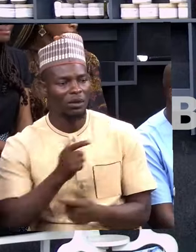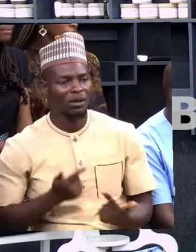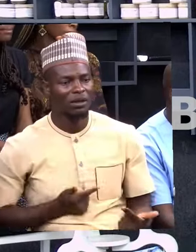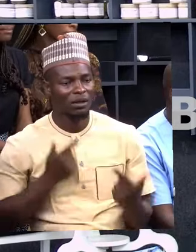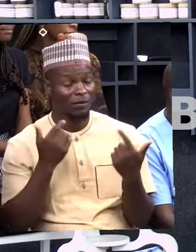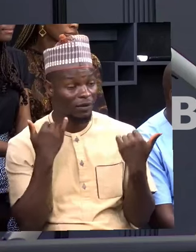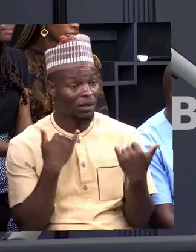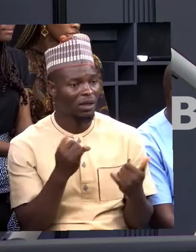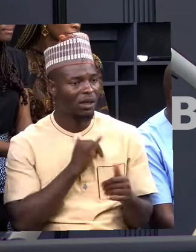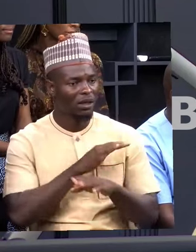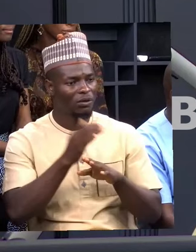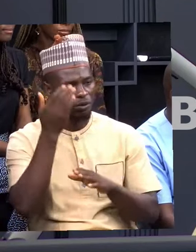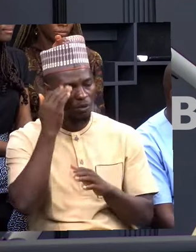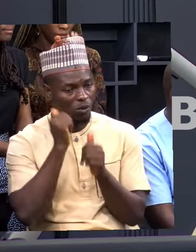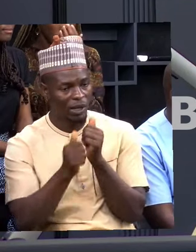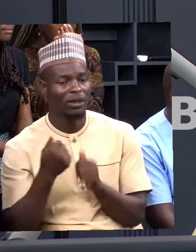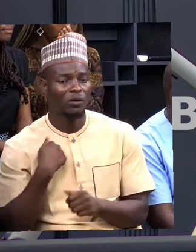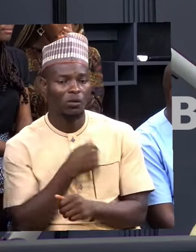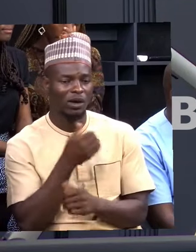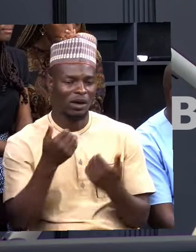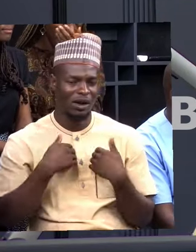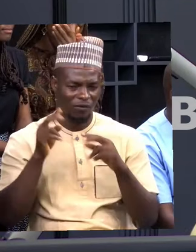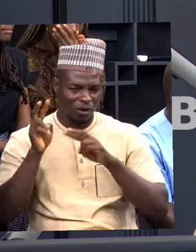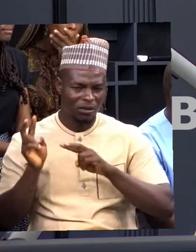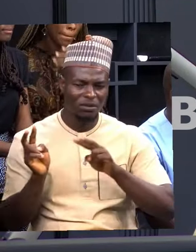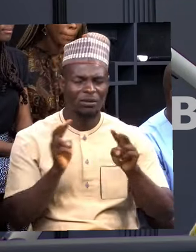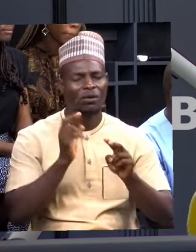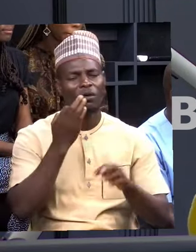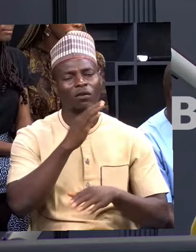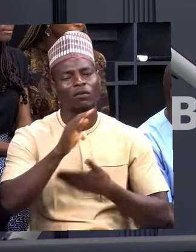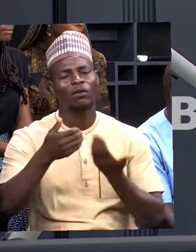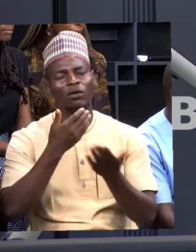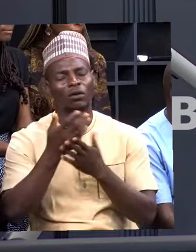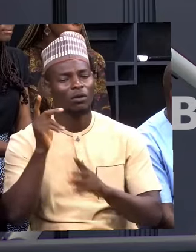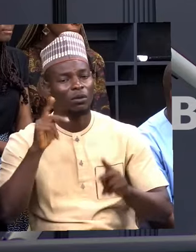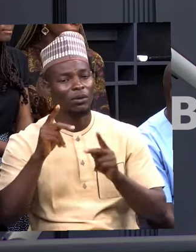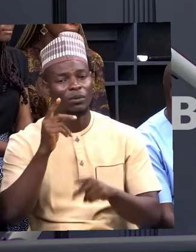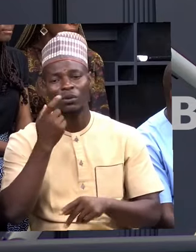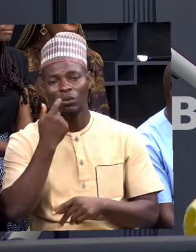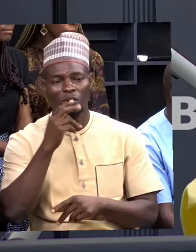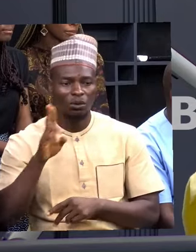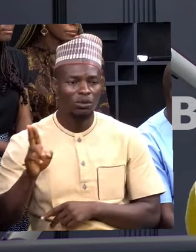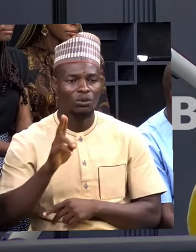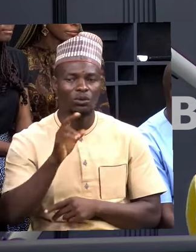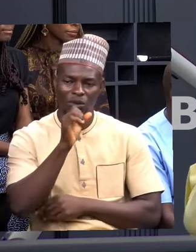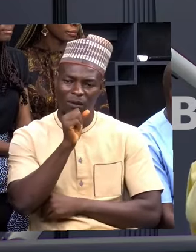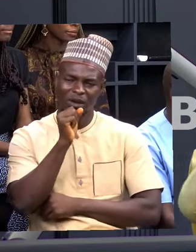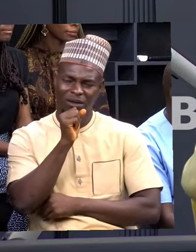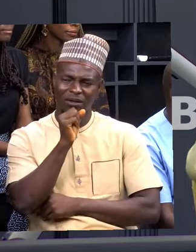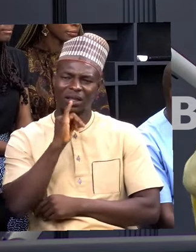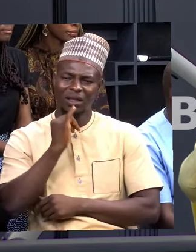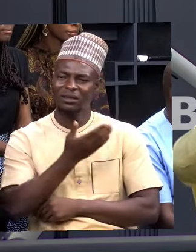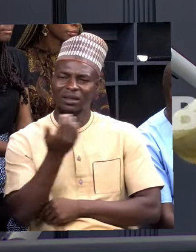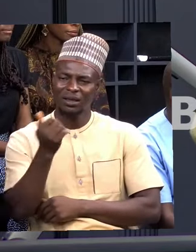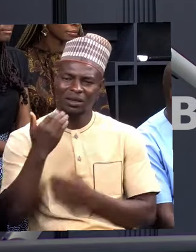I don't know whether una observe. Of all the people we use microphone for this place, you get anybody we